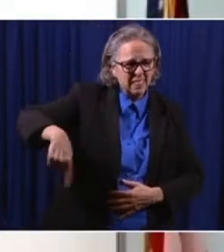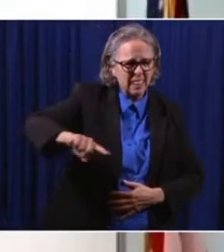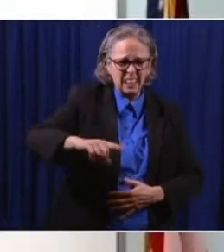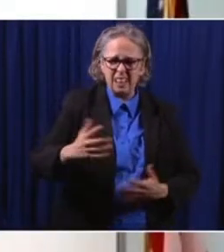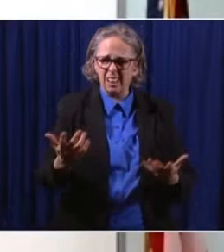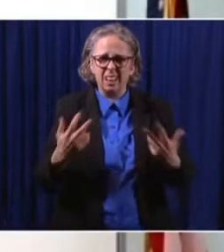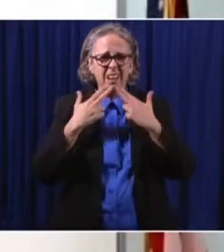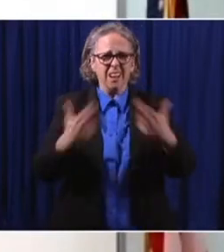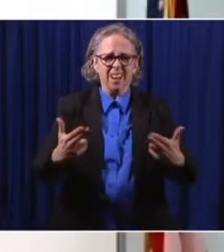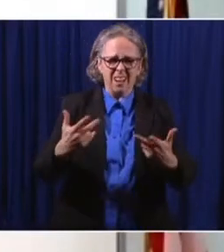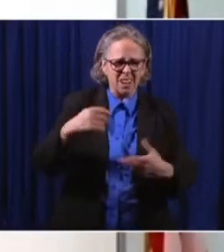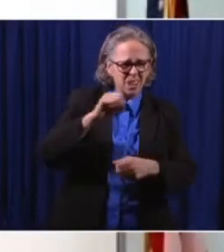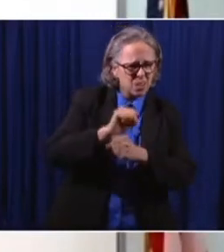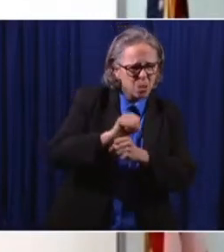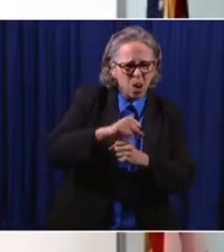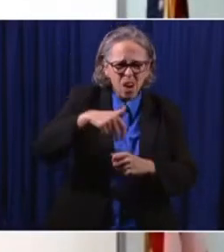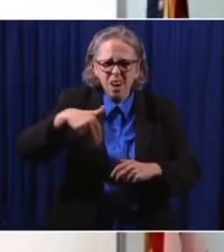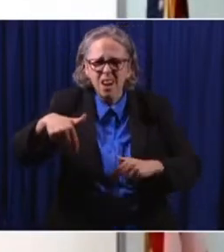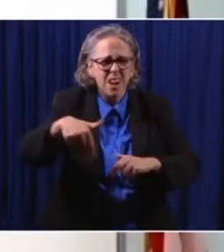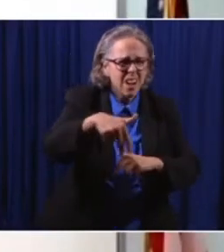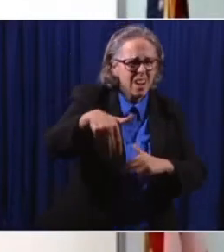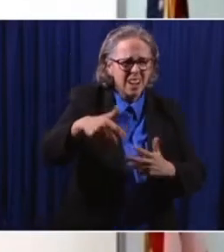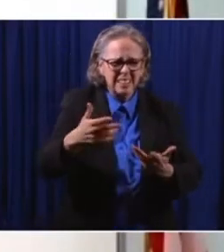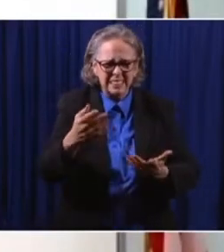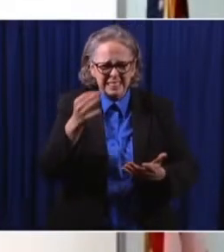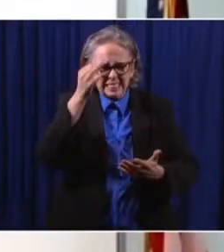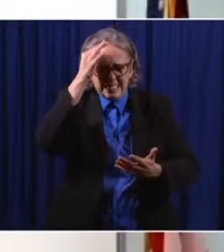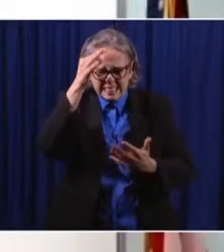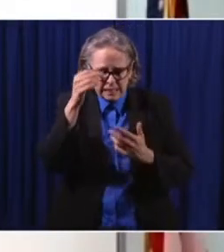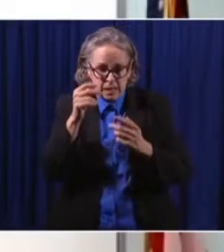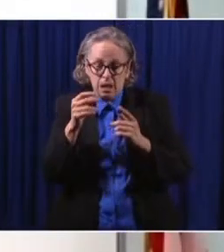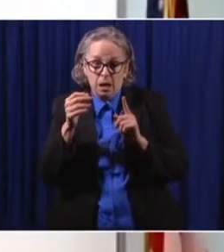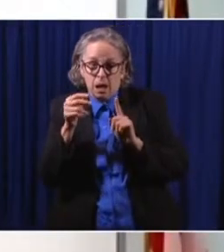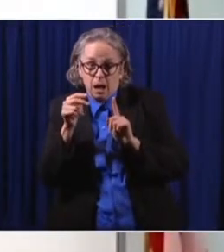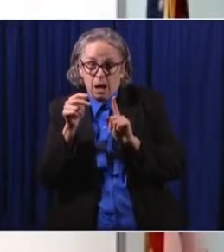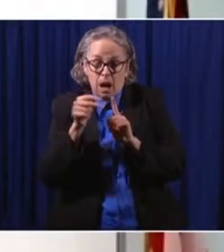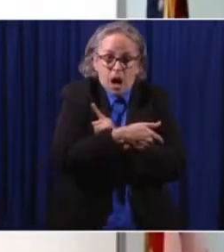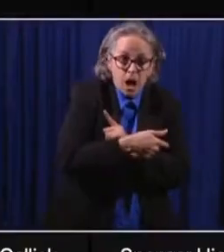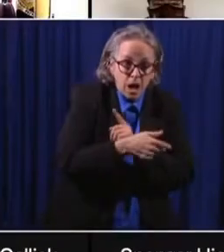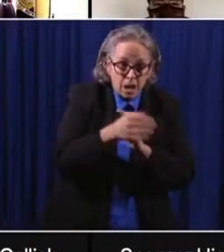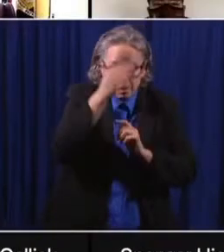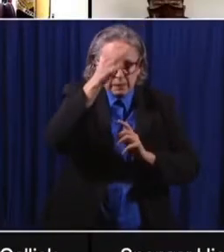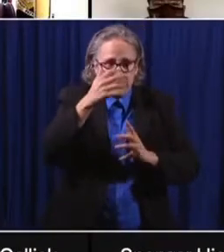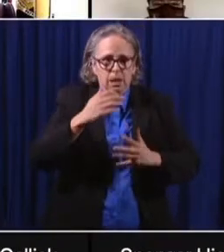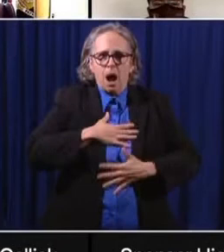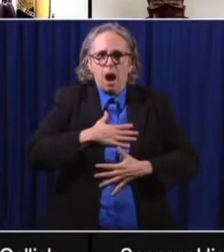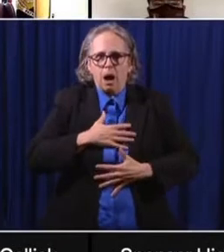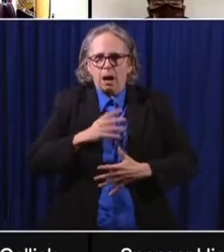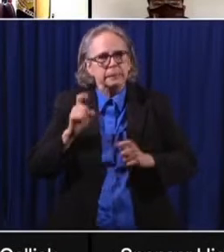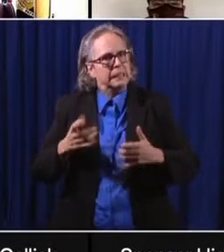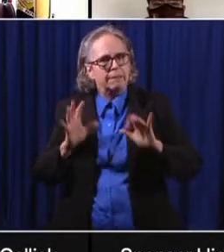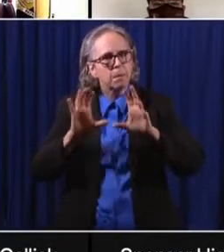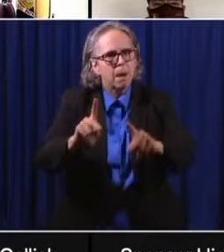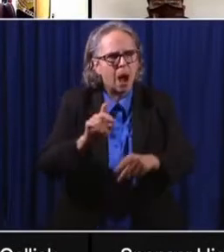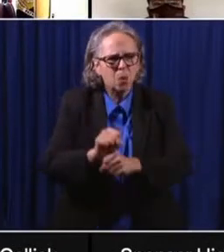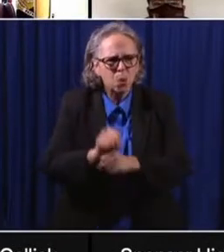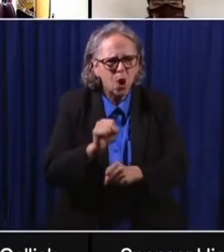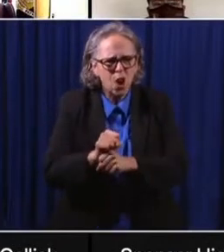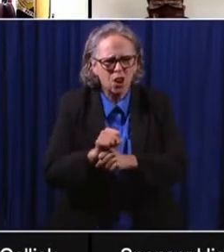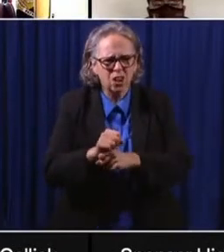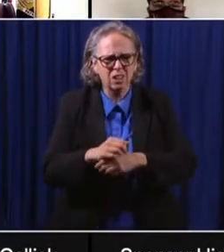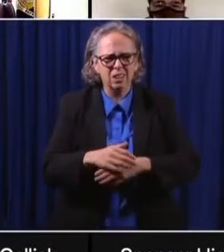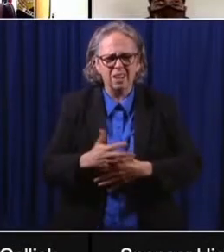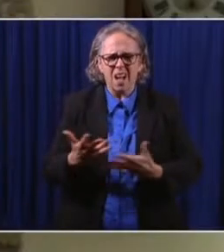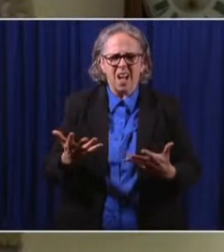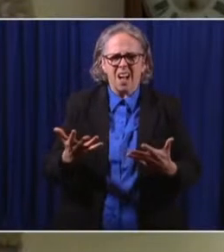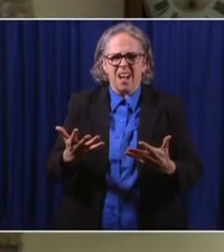out again after near misses. We've had several near misses, and it rattles people who just want to go home to their families every day after work,